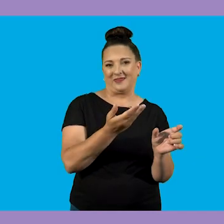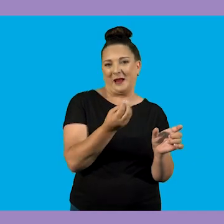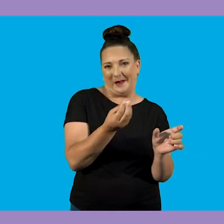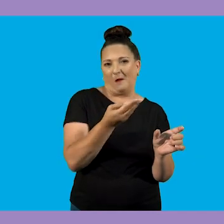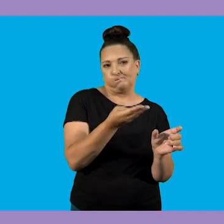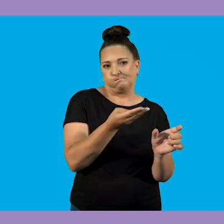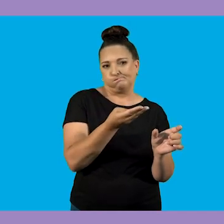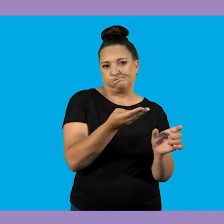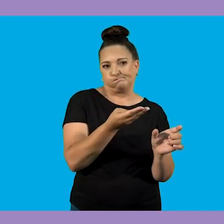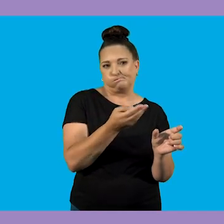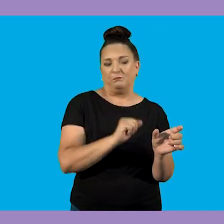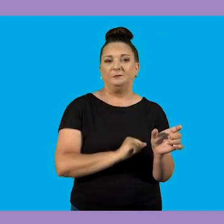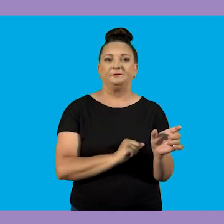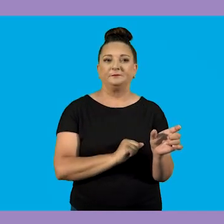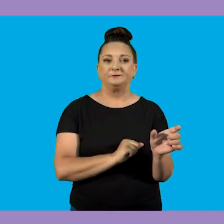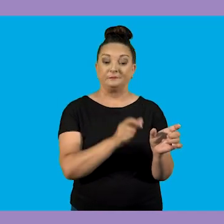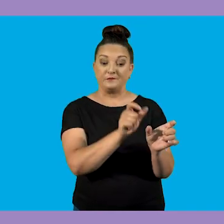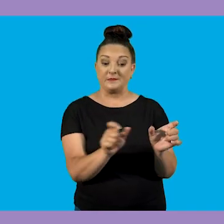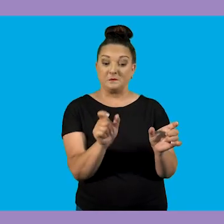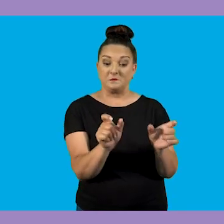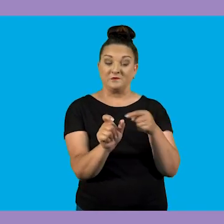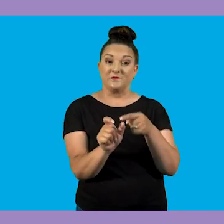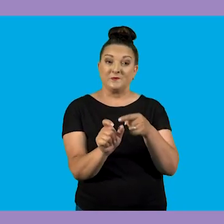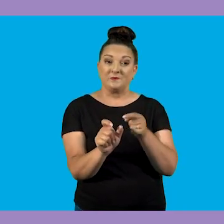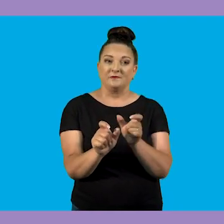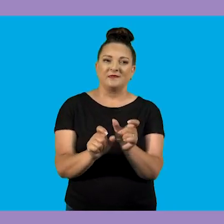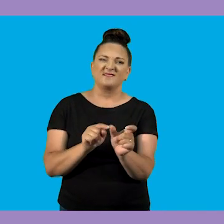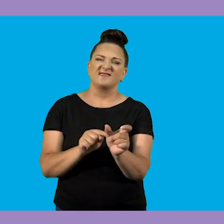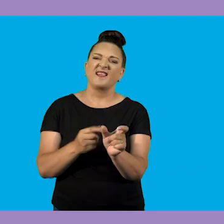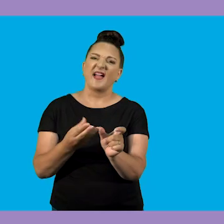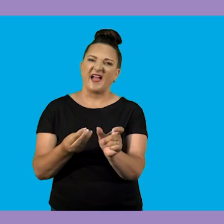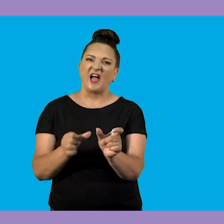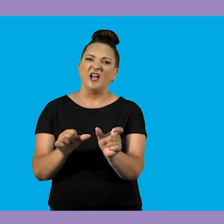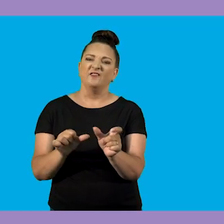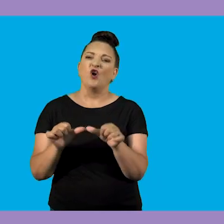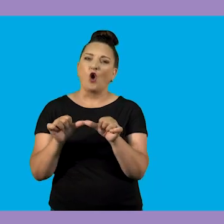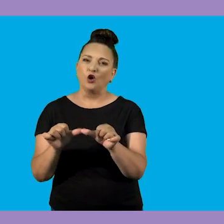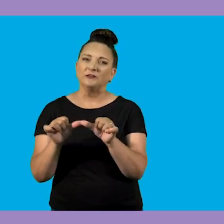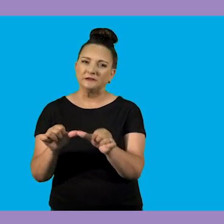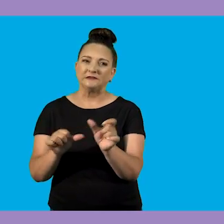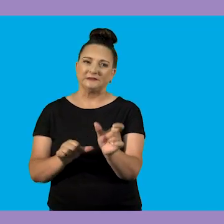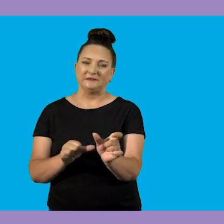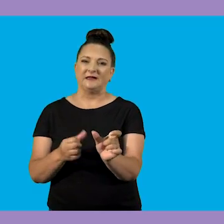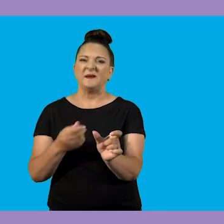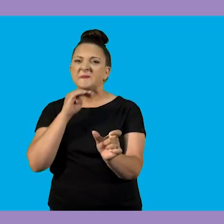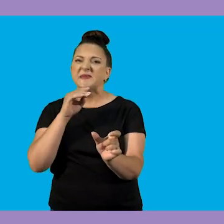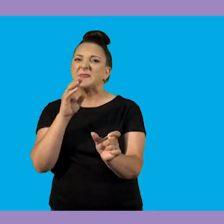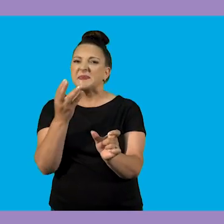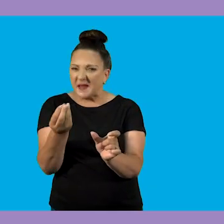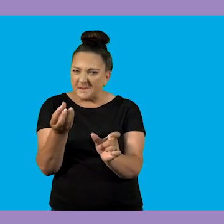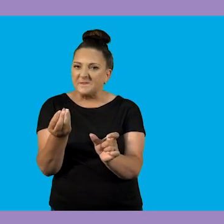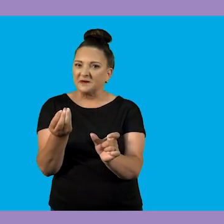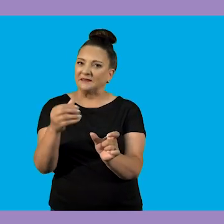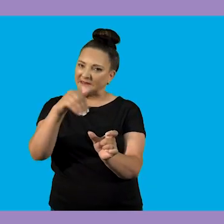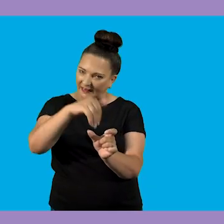And then we also have lastly, which is the second term in this case, our constant. And remember, constant is the